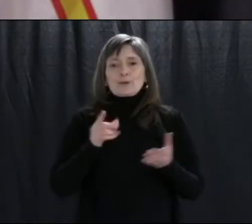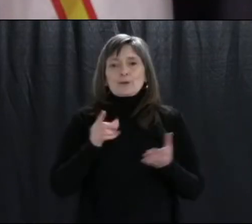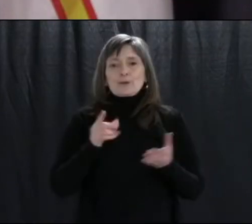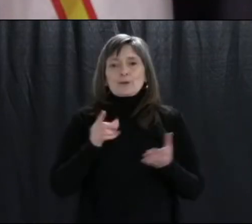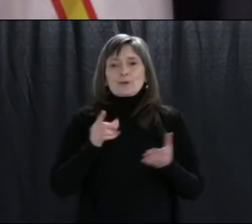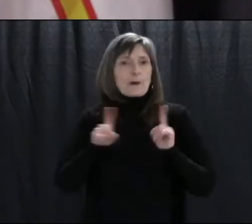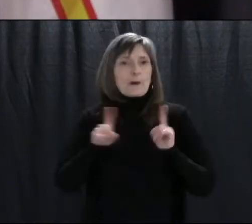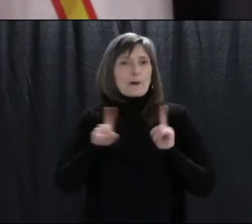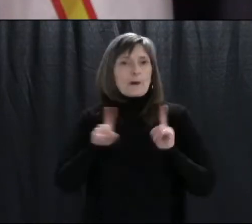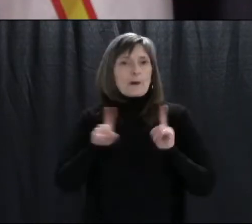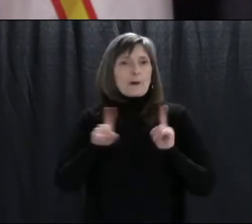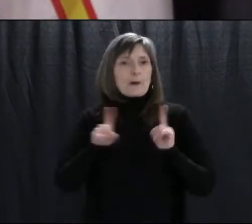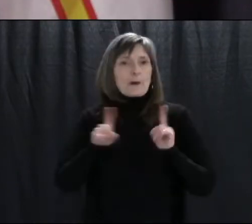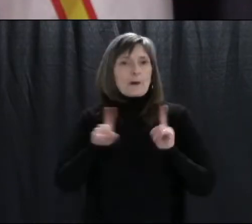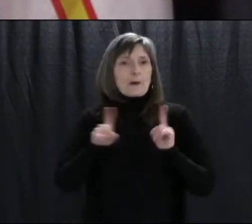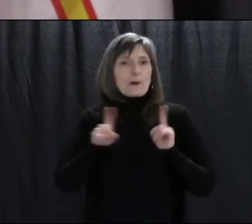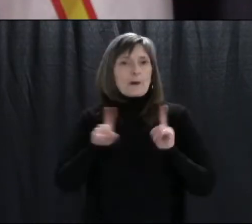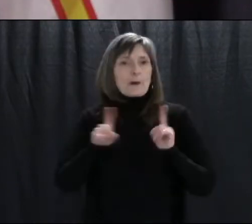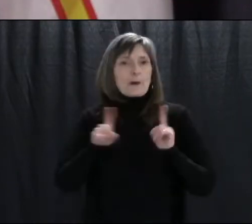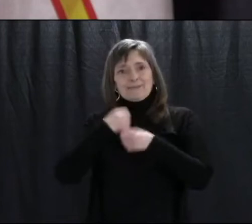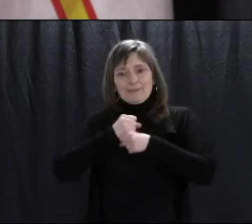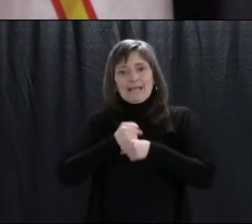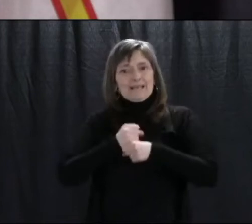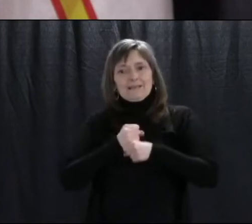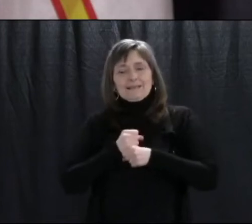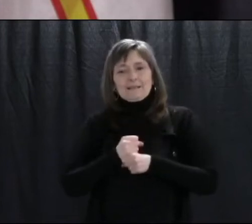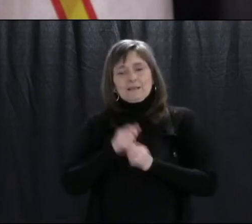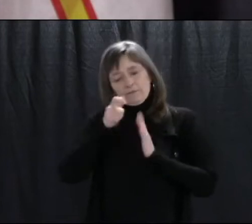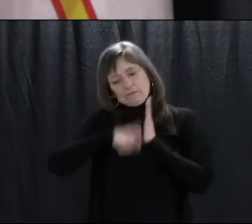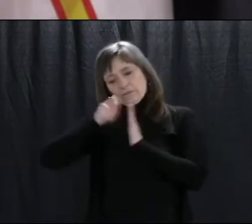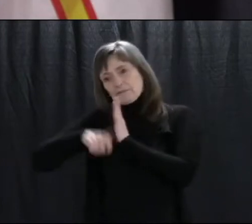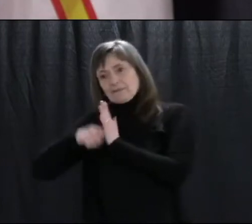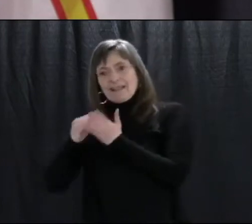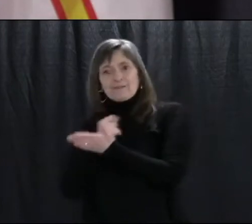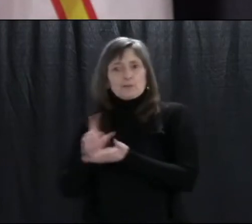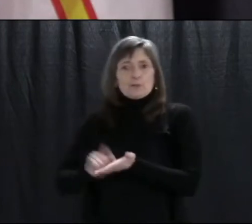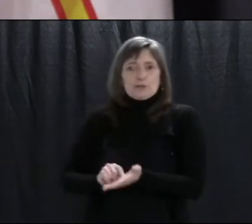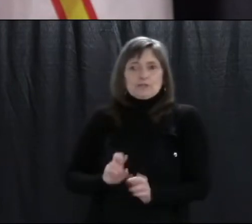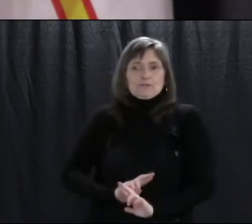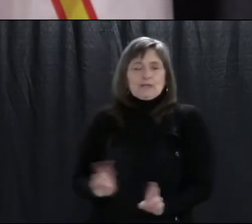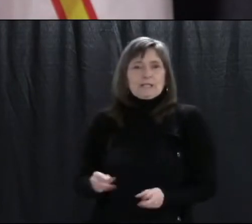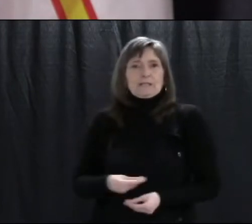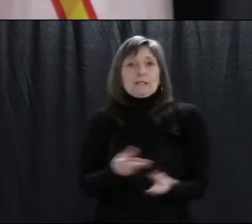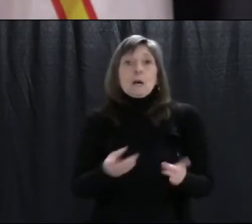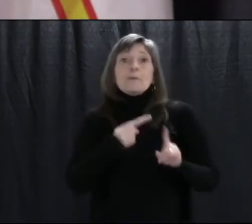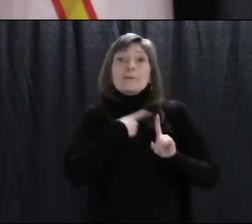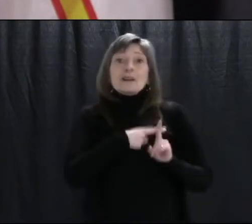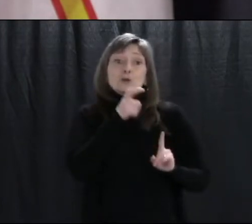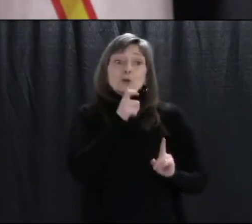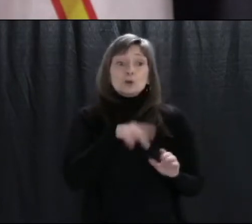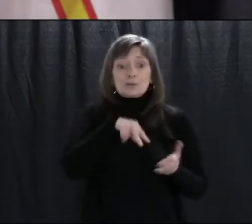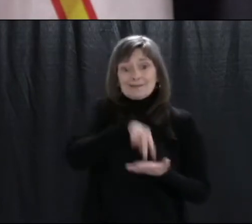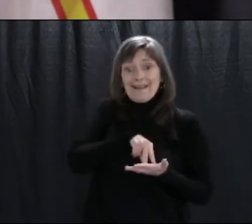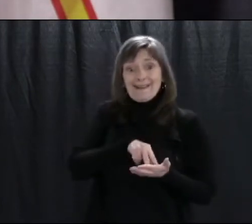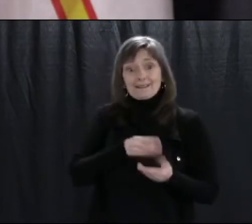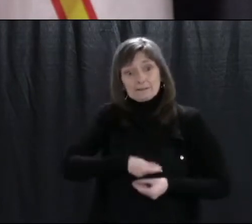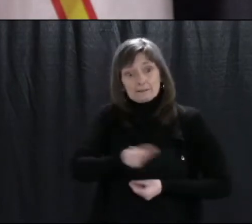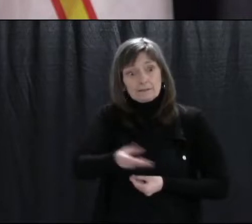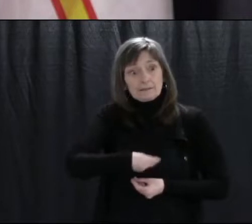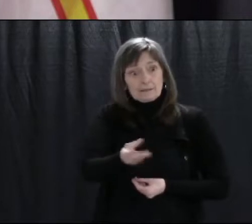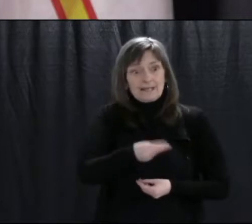made, these forms were not readily available. We had to make sure that they would get printed, get people trained to actually be at